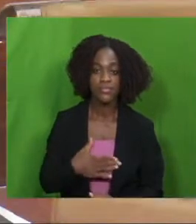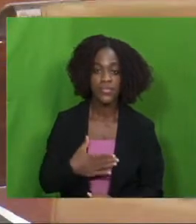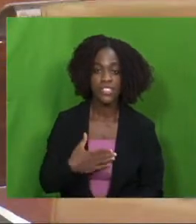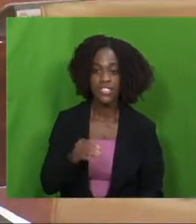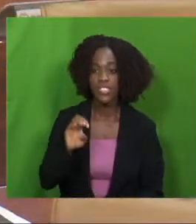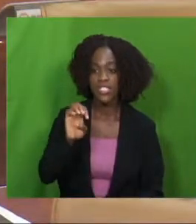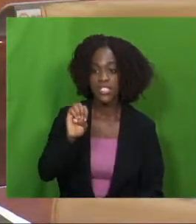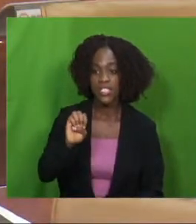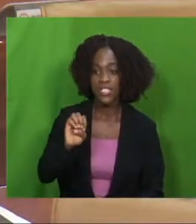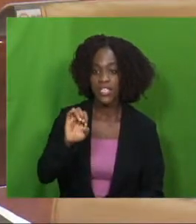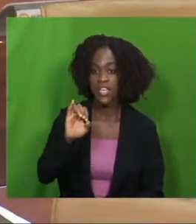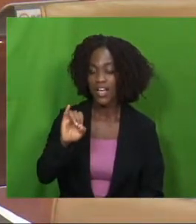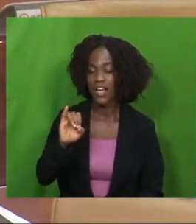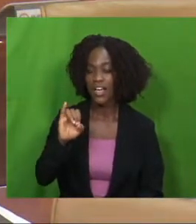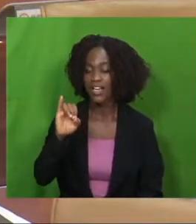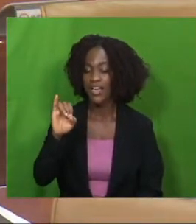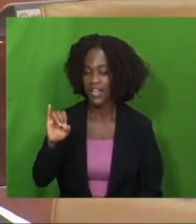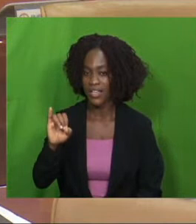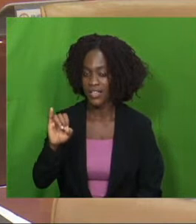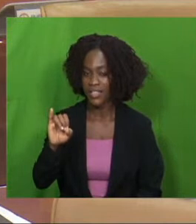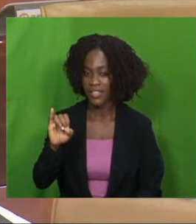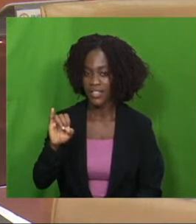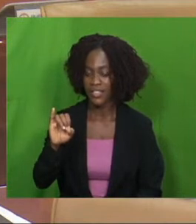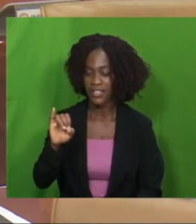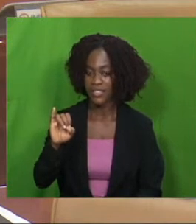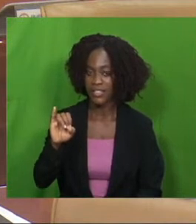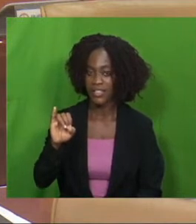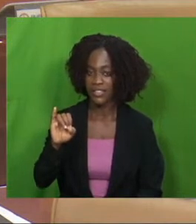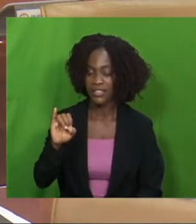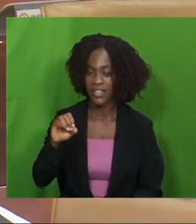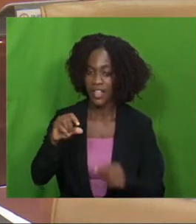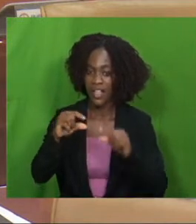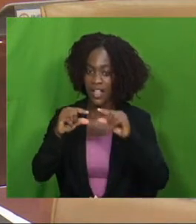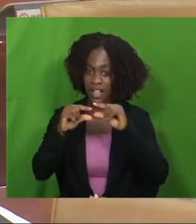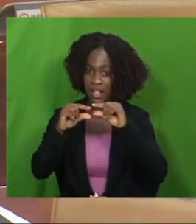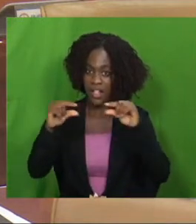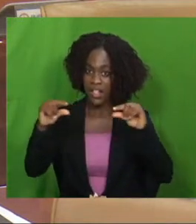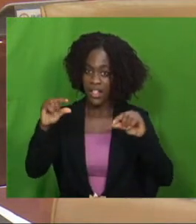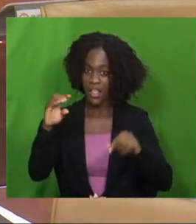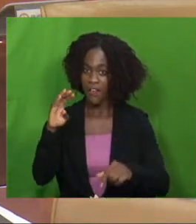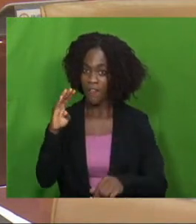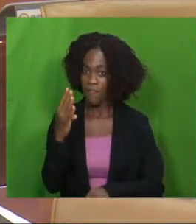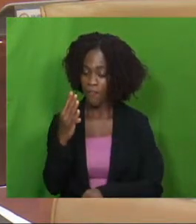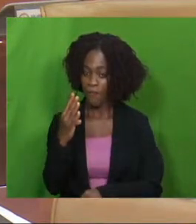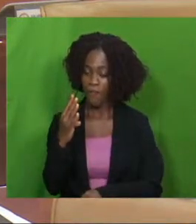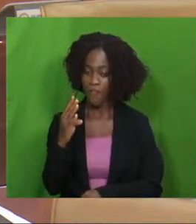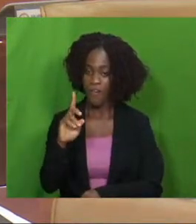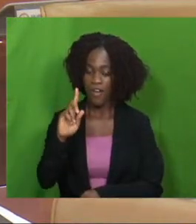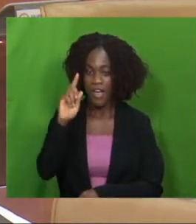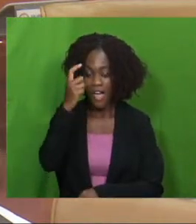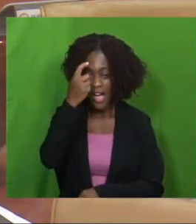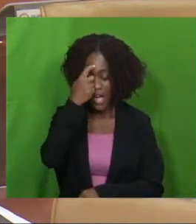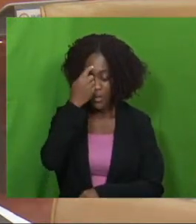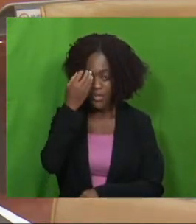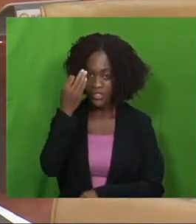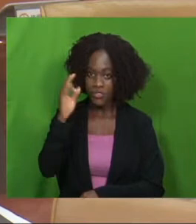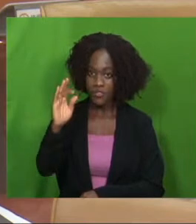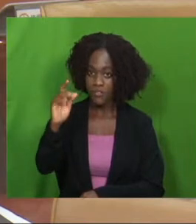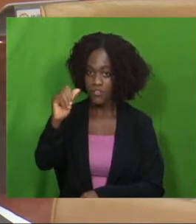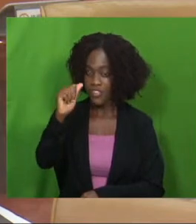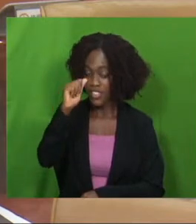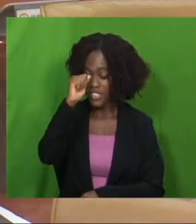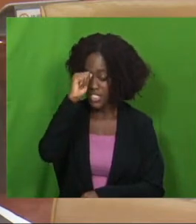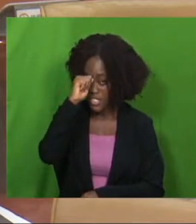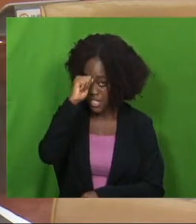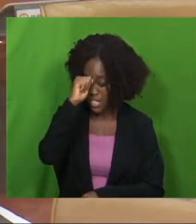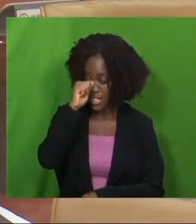EII. That's II and E. Line 4. Line 4, yes. Government of India instead of Government